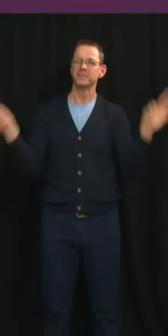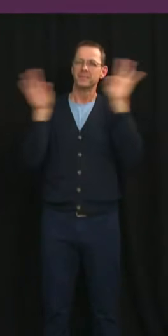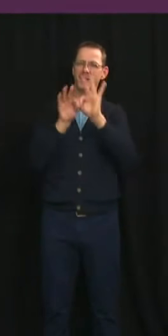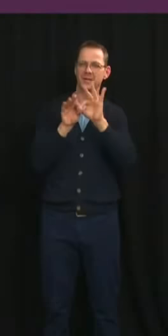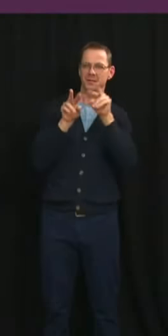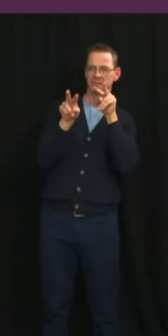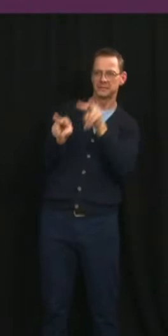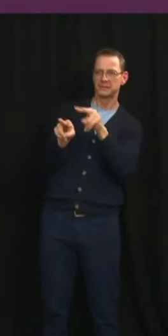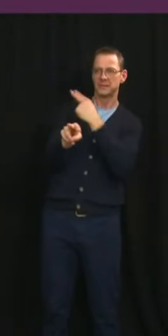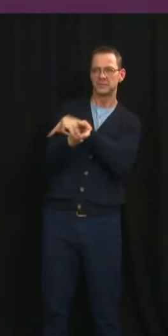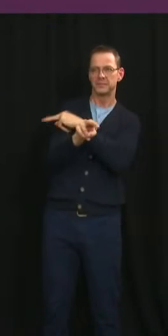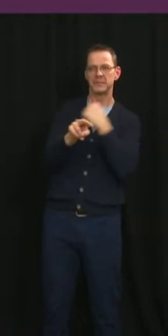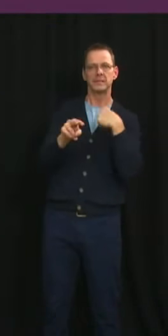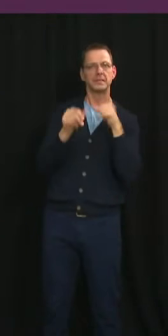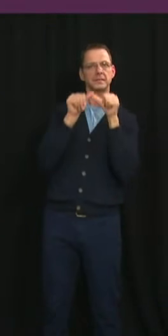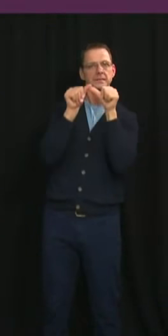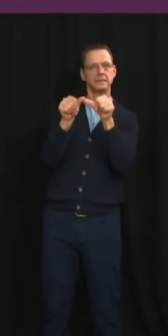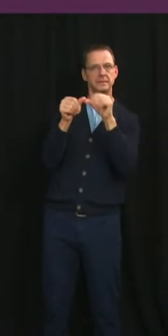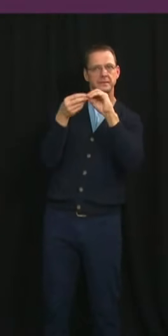this spring wave.